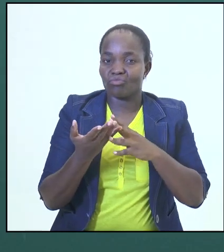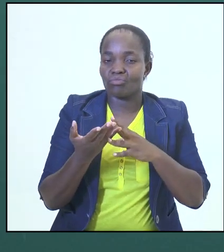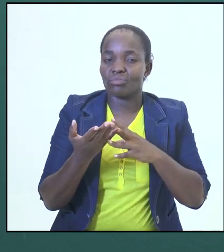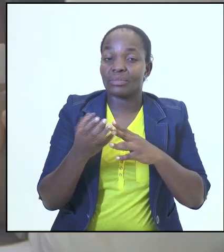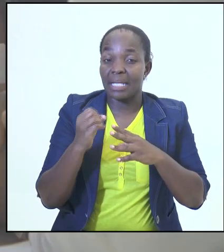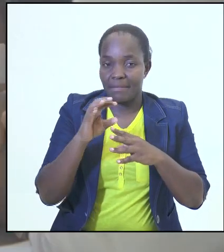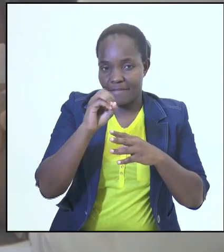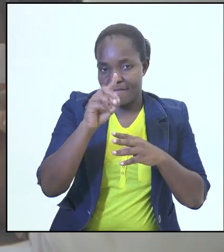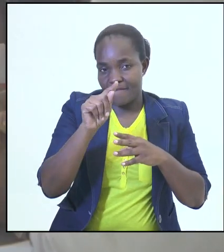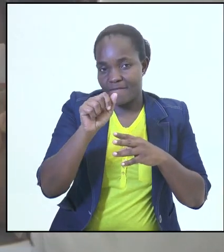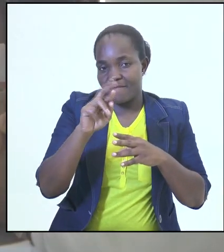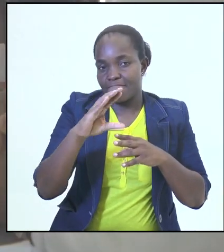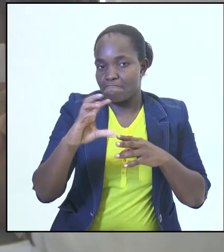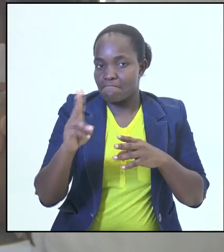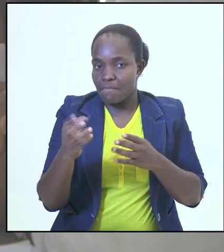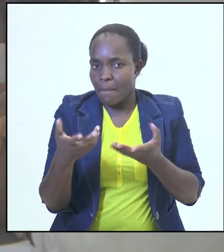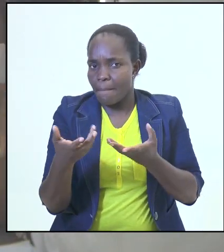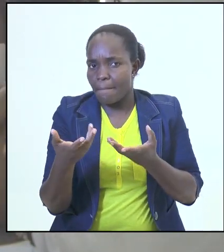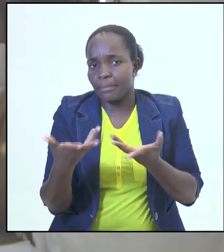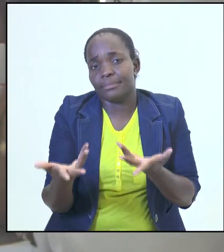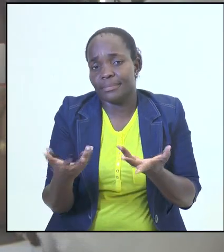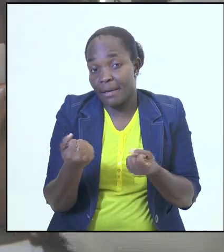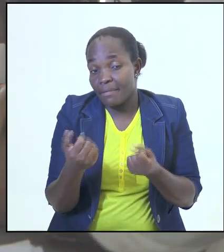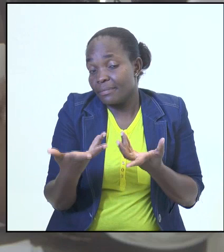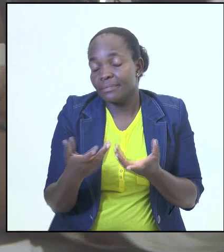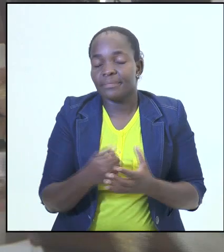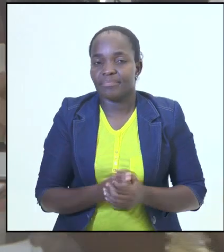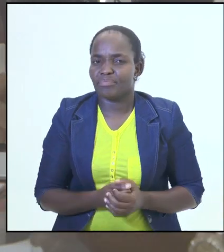plant. Wow. Okay.